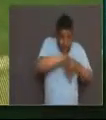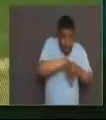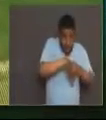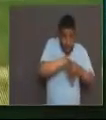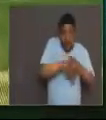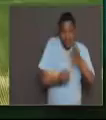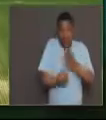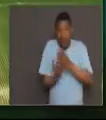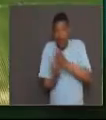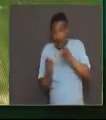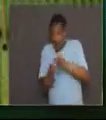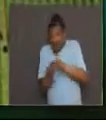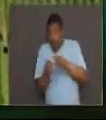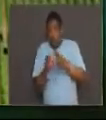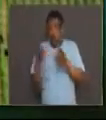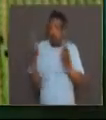crop yields.